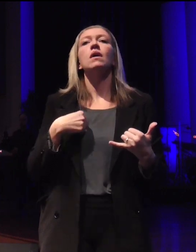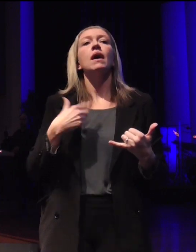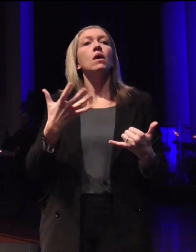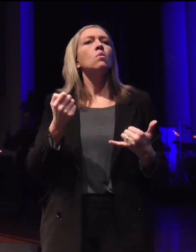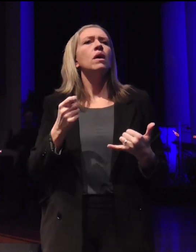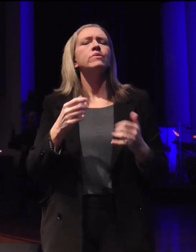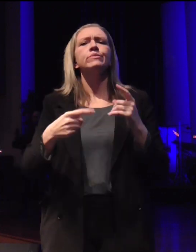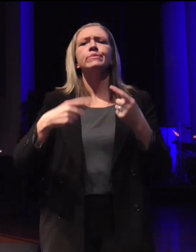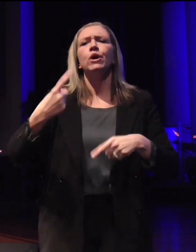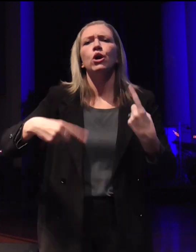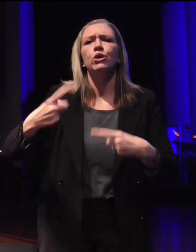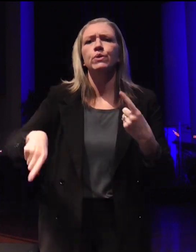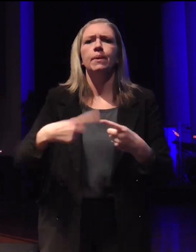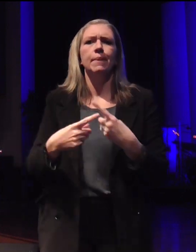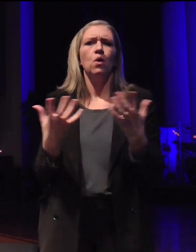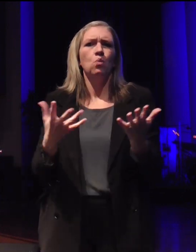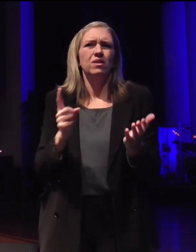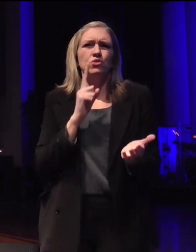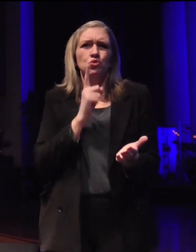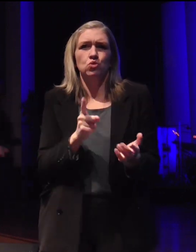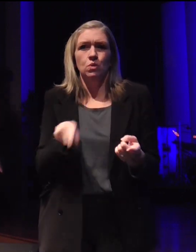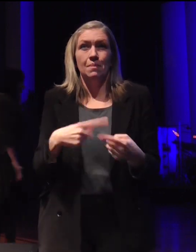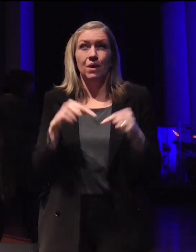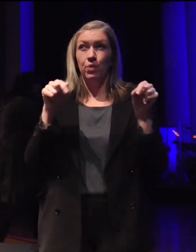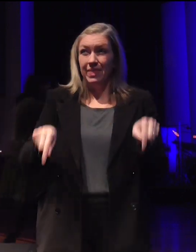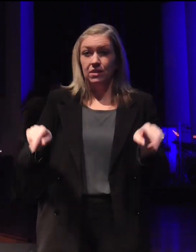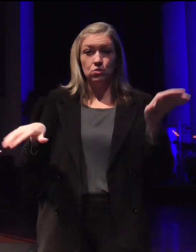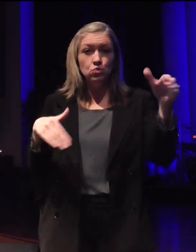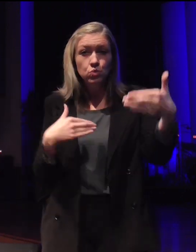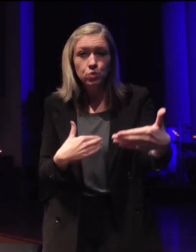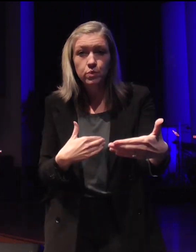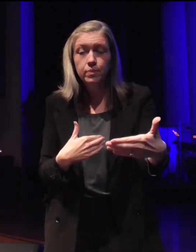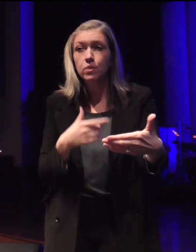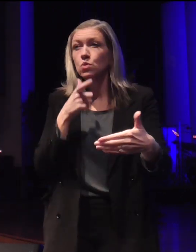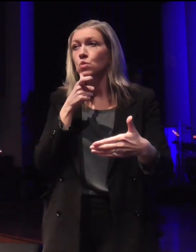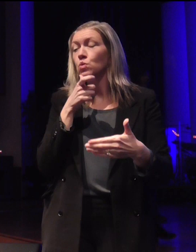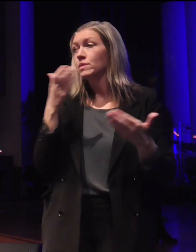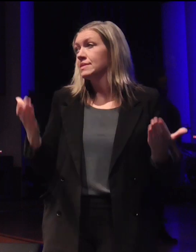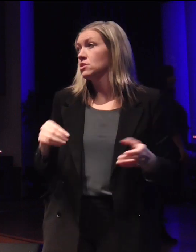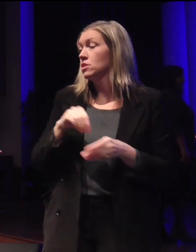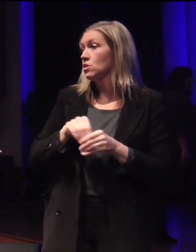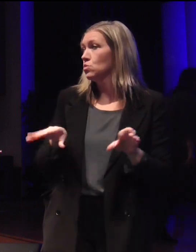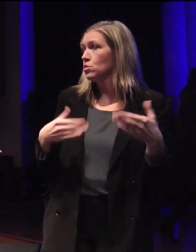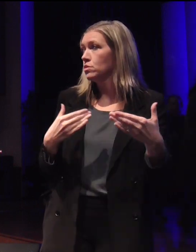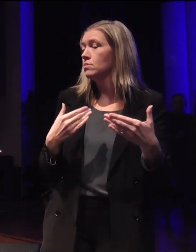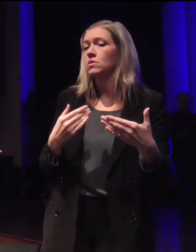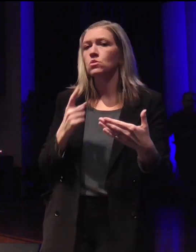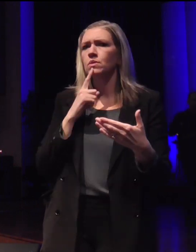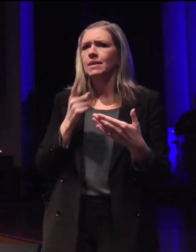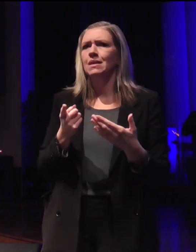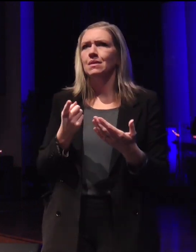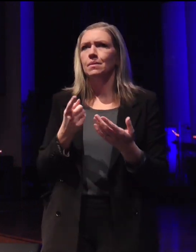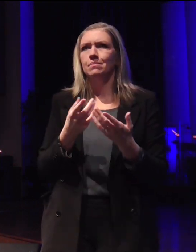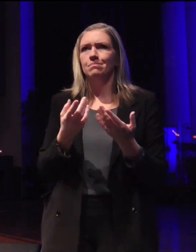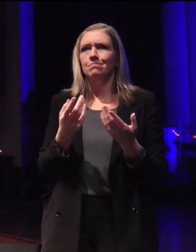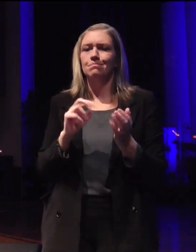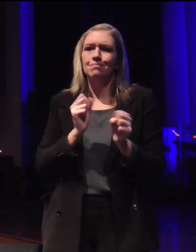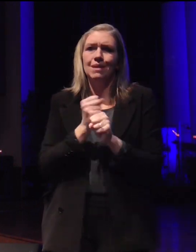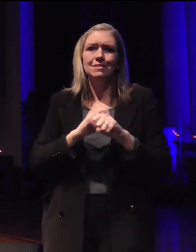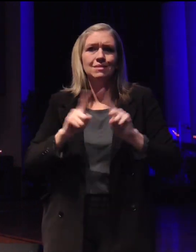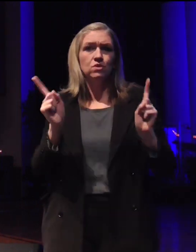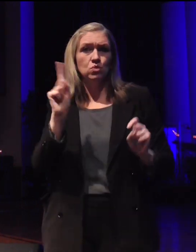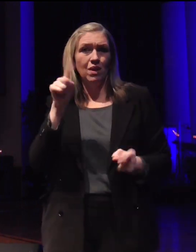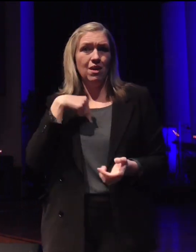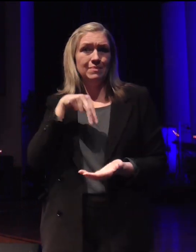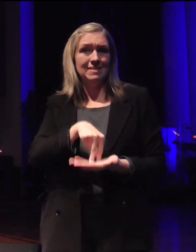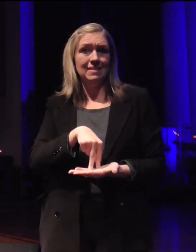you about what's true about this room and who is here, it matters very much where I'm standing, doesn't it? Even